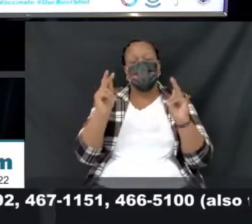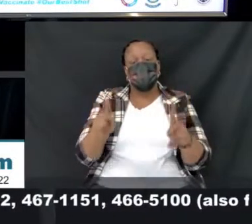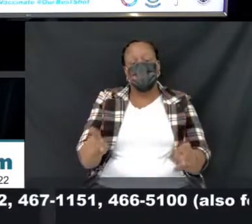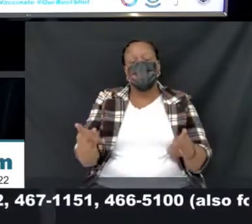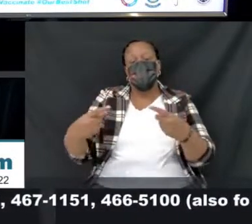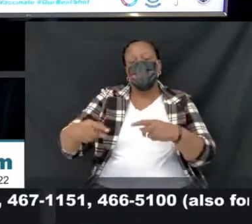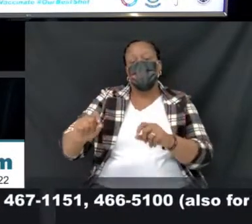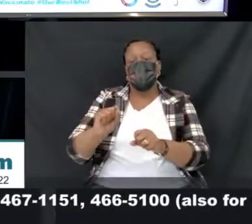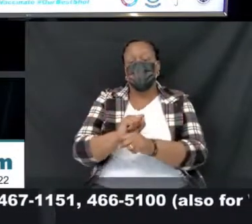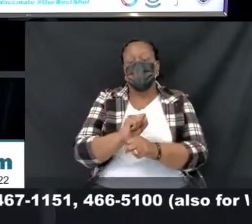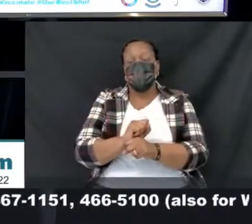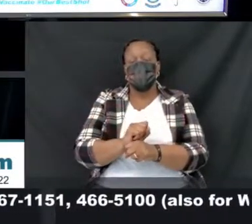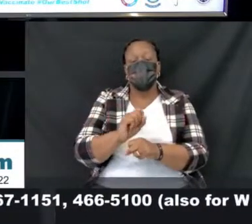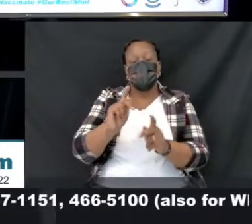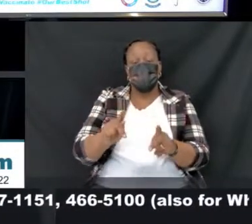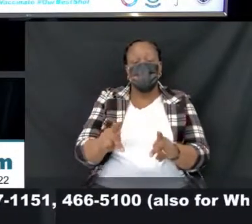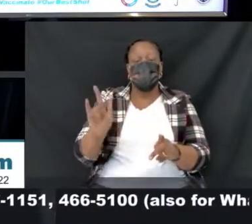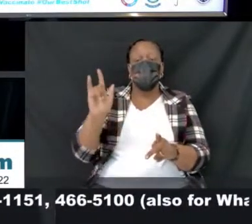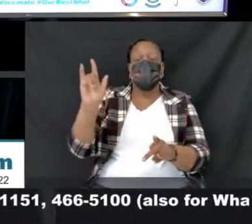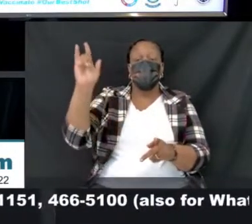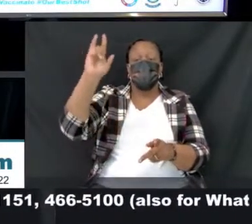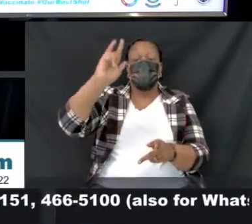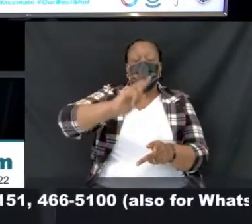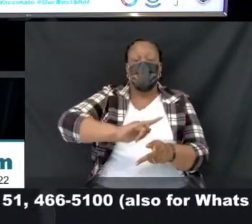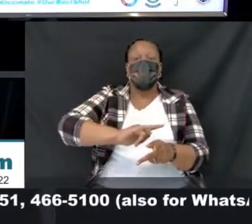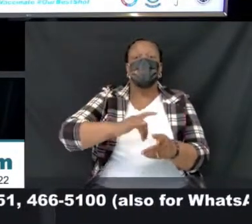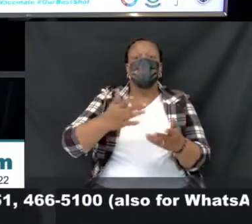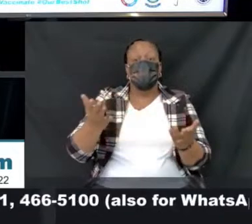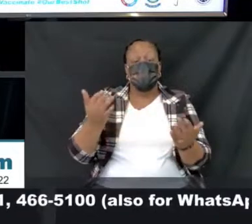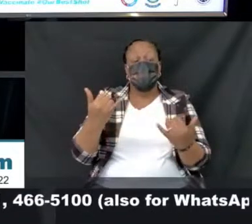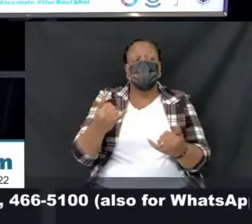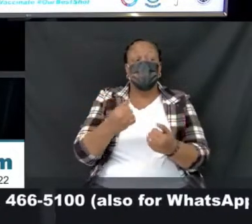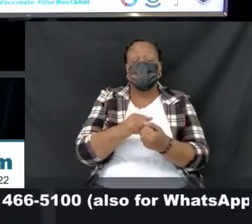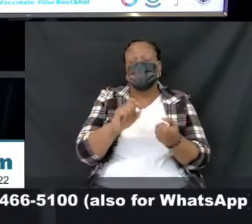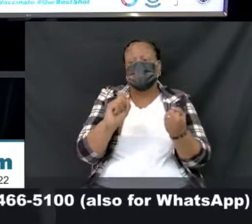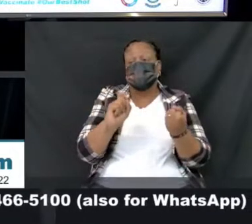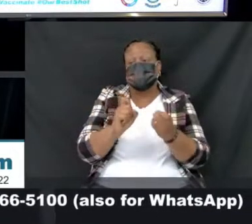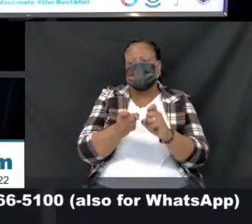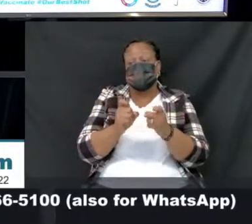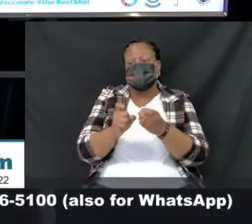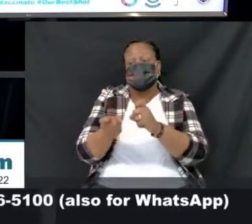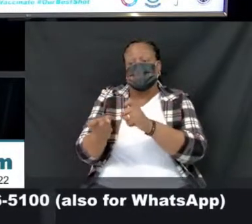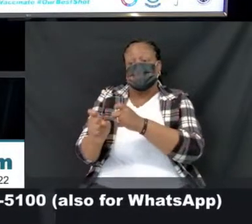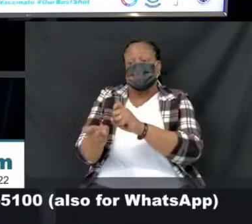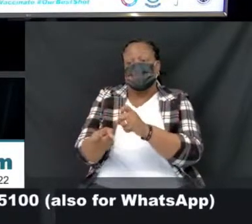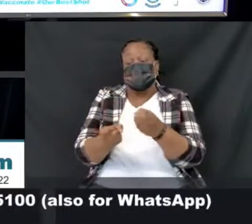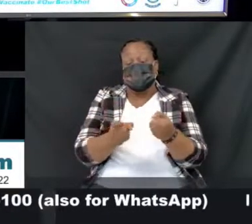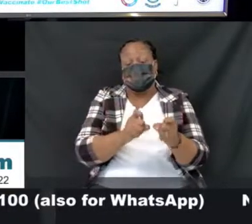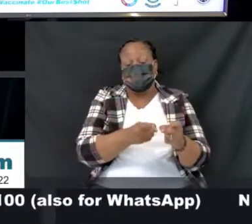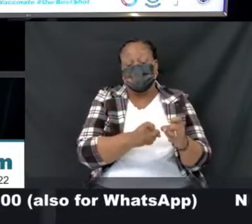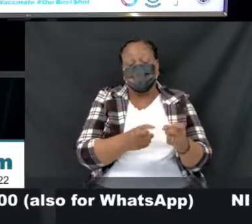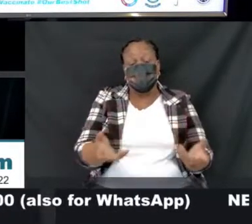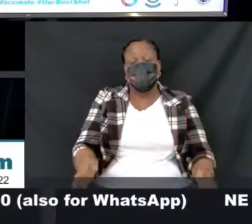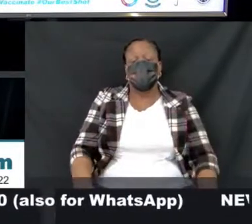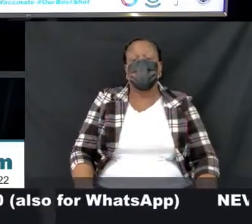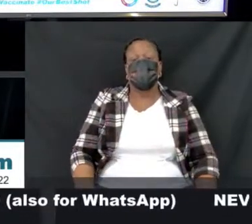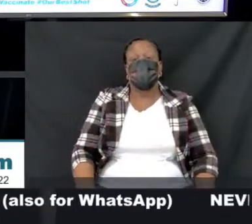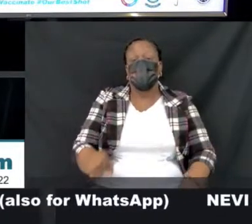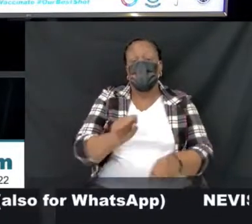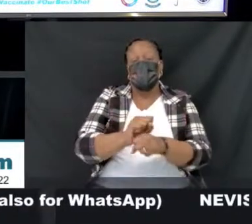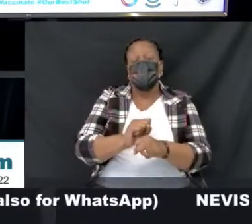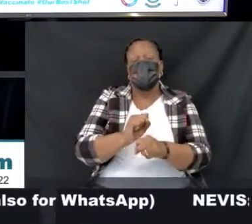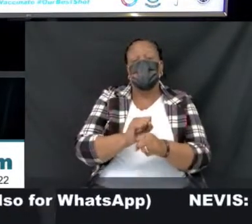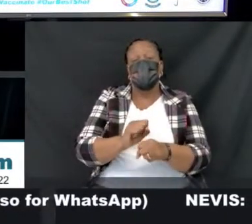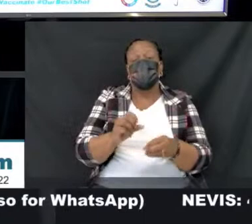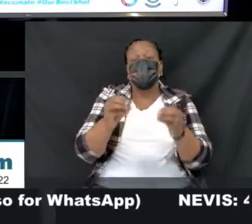done a great job in terms of balancing, and also trying to encourage persons to vaccinate, because if you're vaccinated, you know, you recover